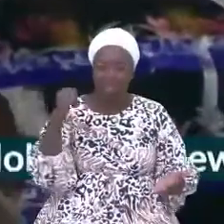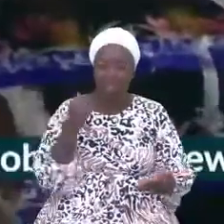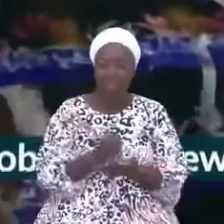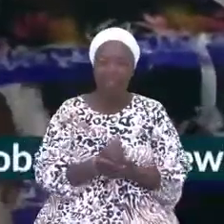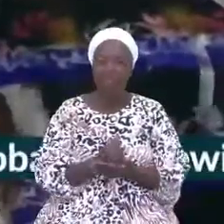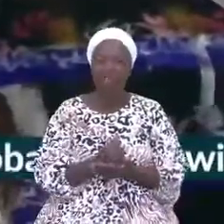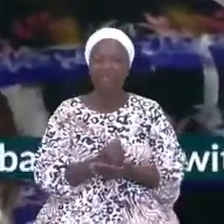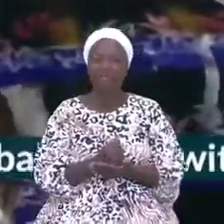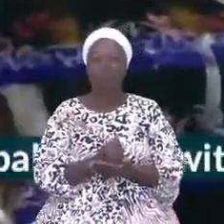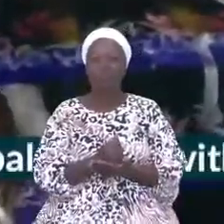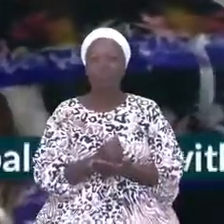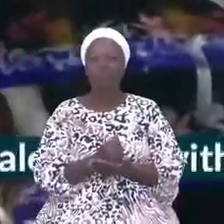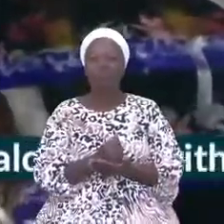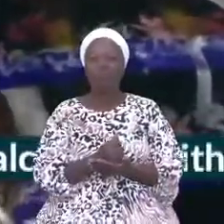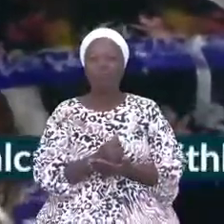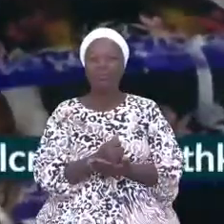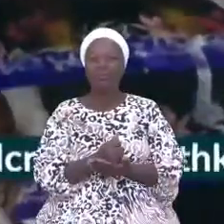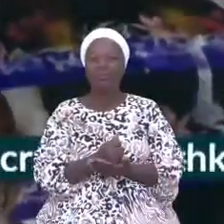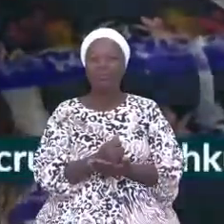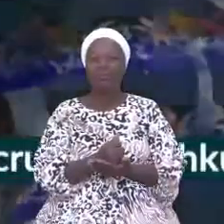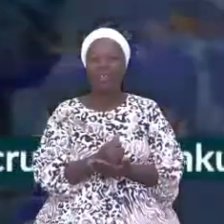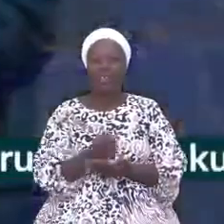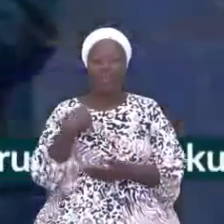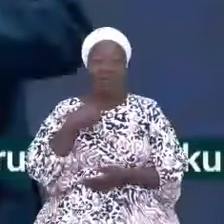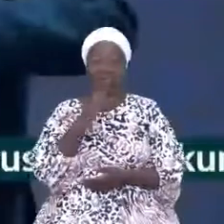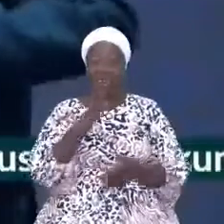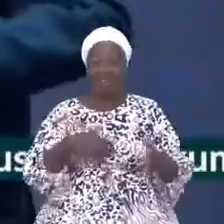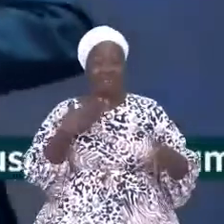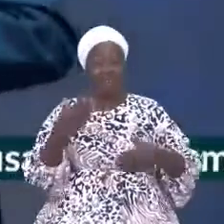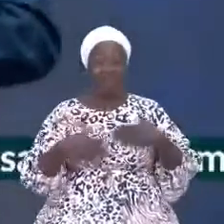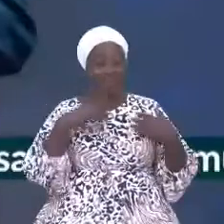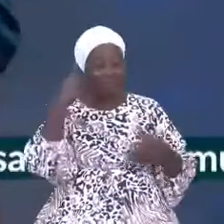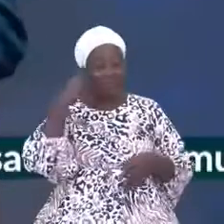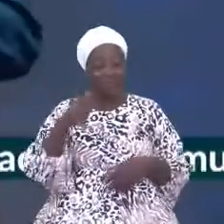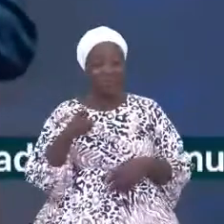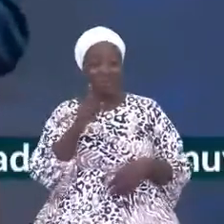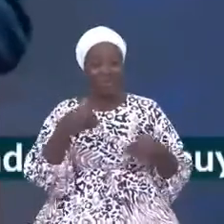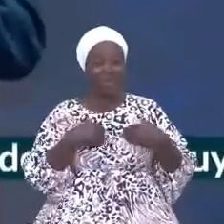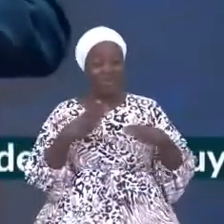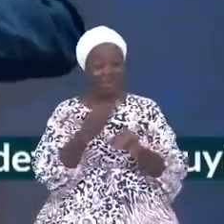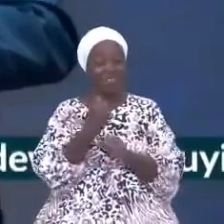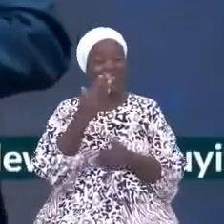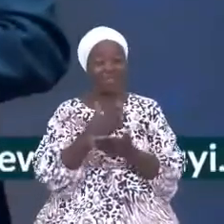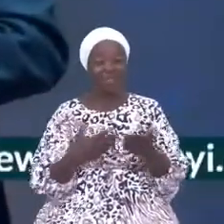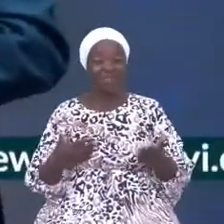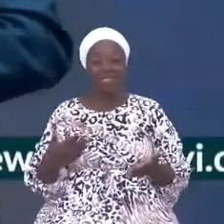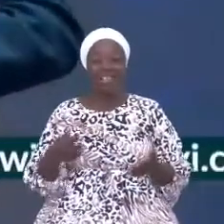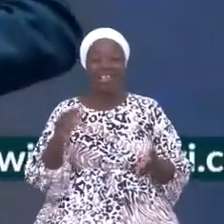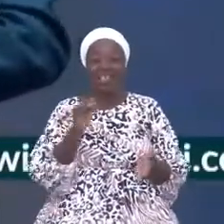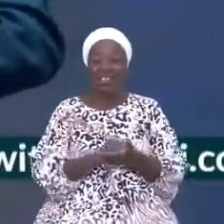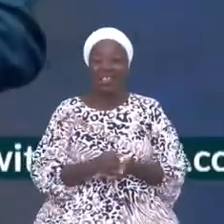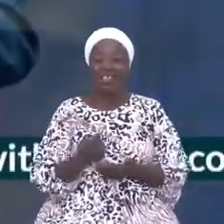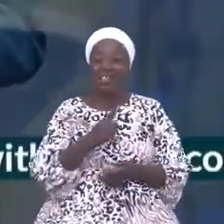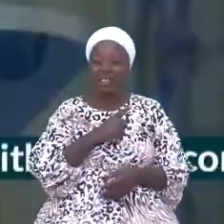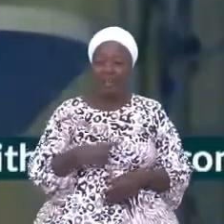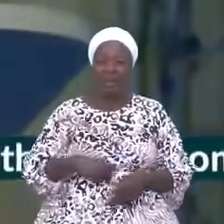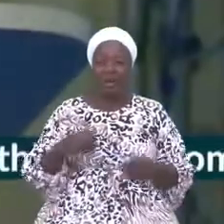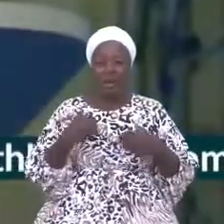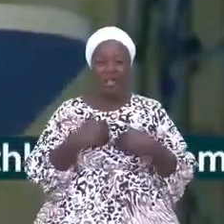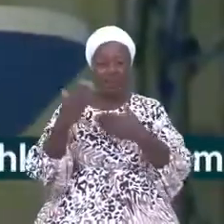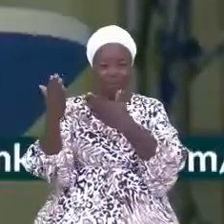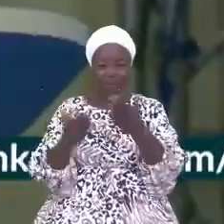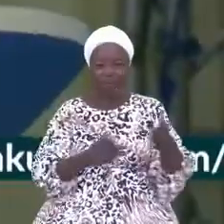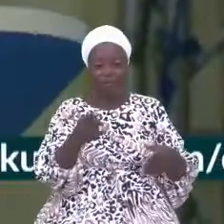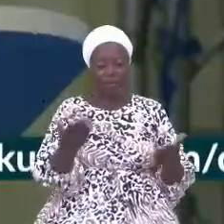Amen. We are happy for you. You have gotten something that the Lord has brought you here